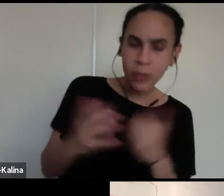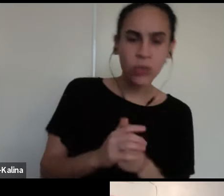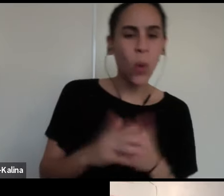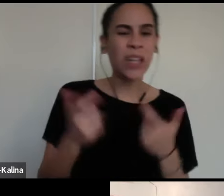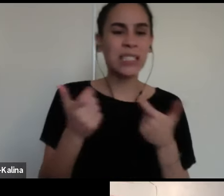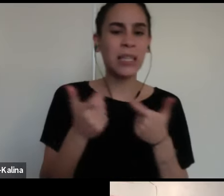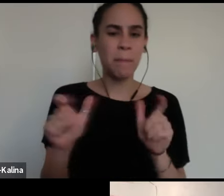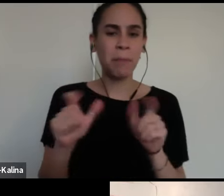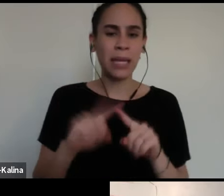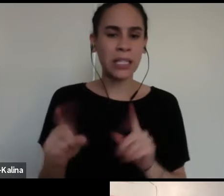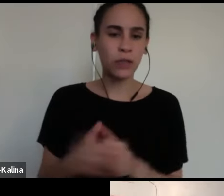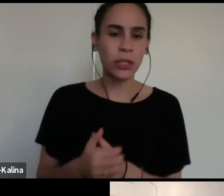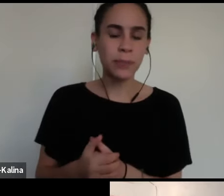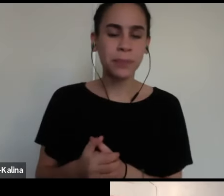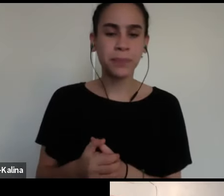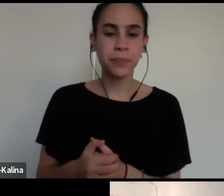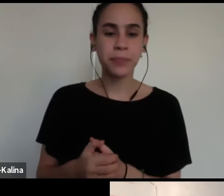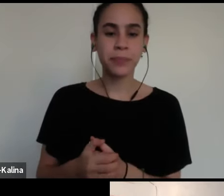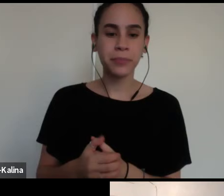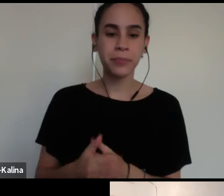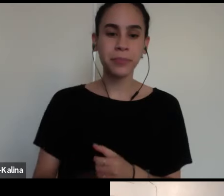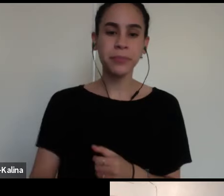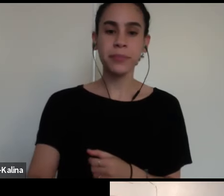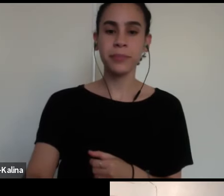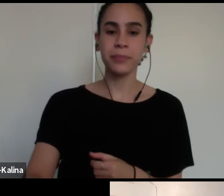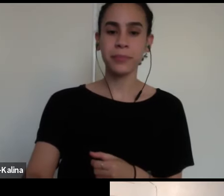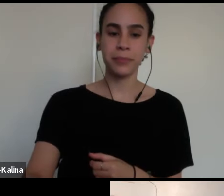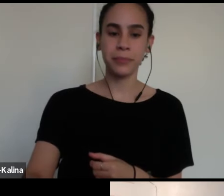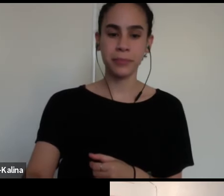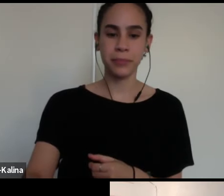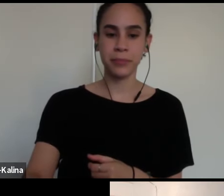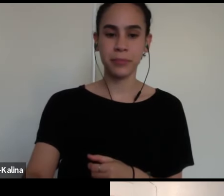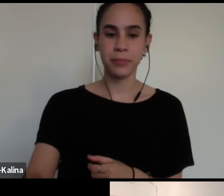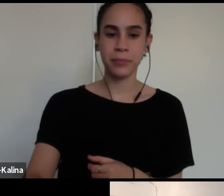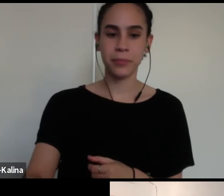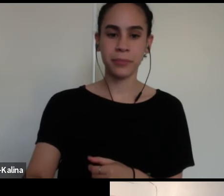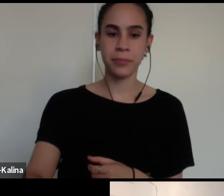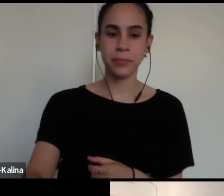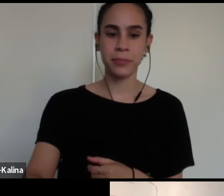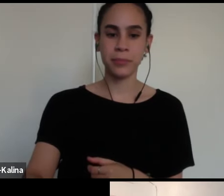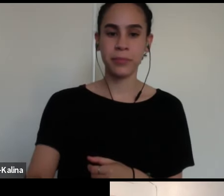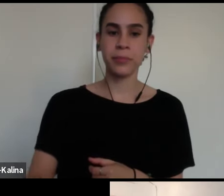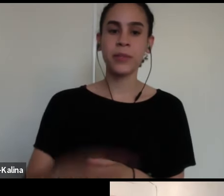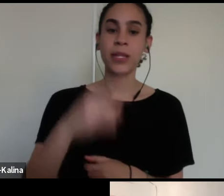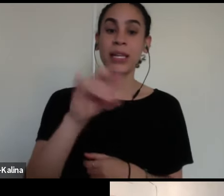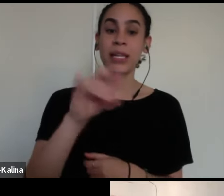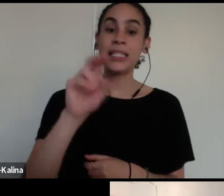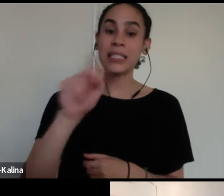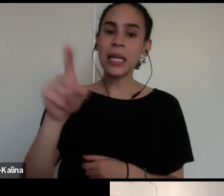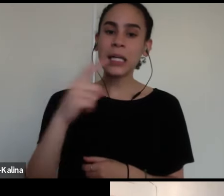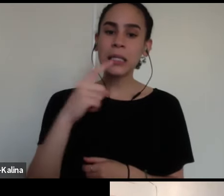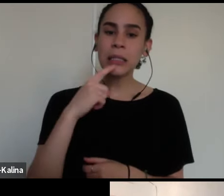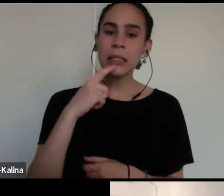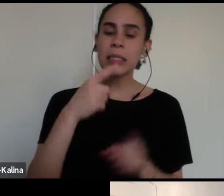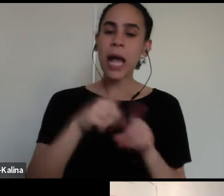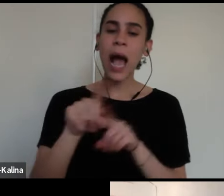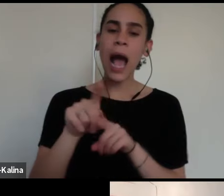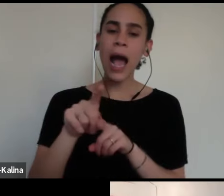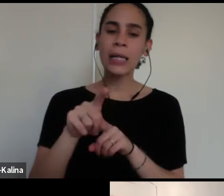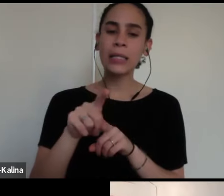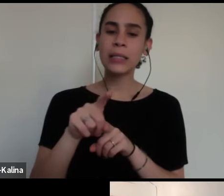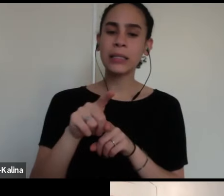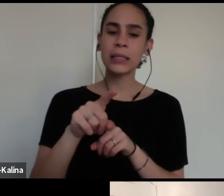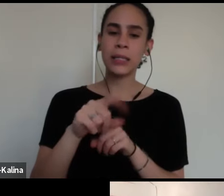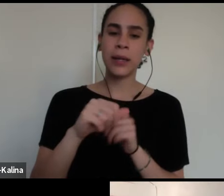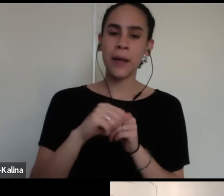So Sin asks, as a diversity, equity, and inclusion, and I think J